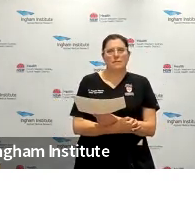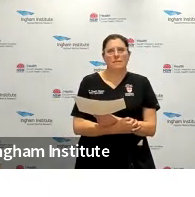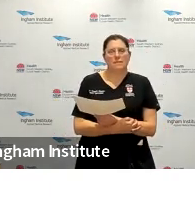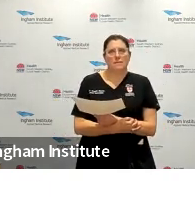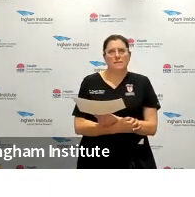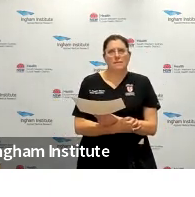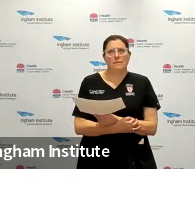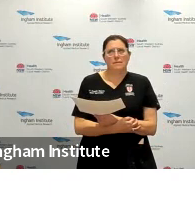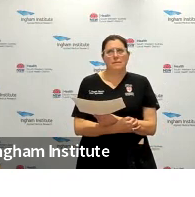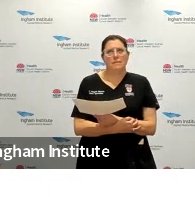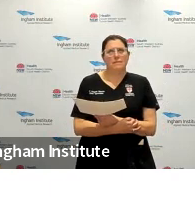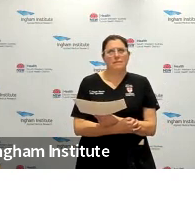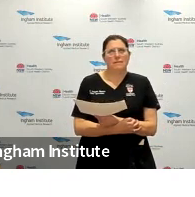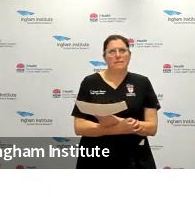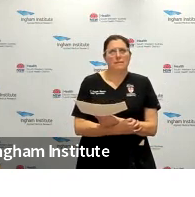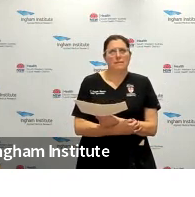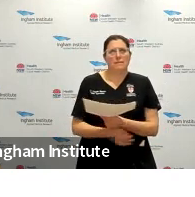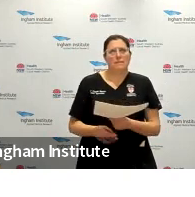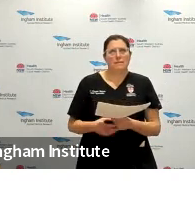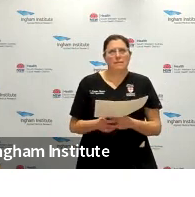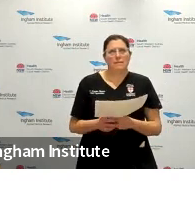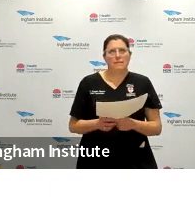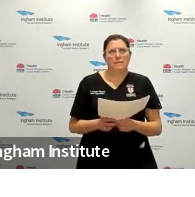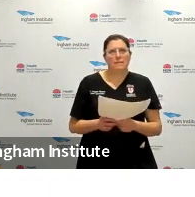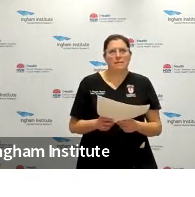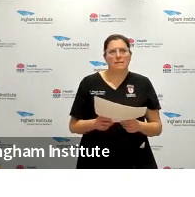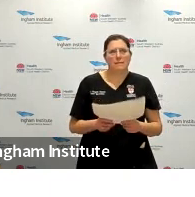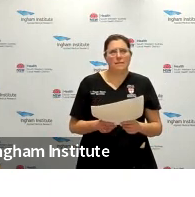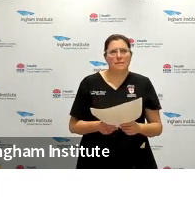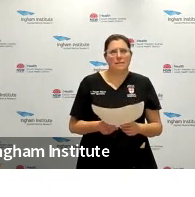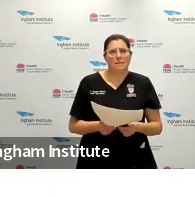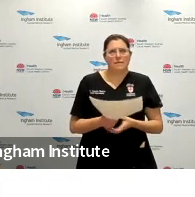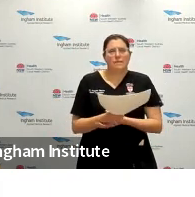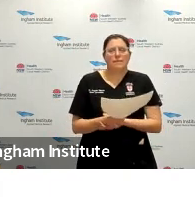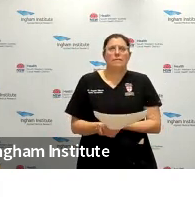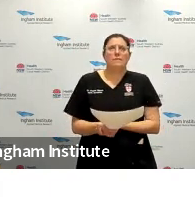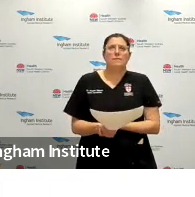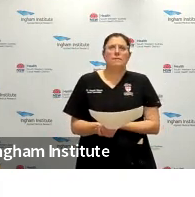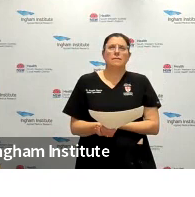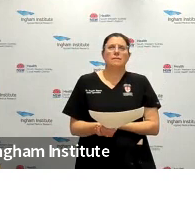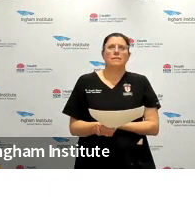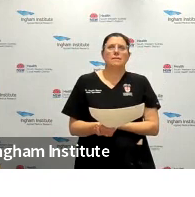continue safely with the pregnancy. The kinds of molecules that we've been studying with time best summarised here